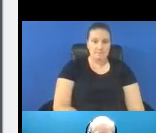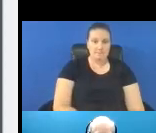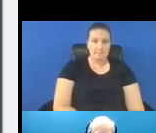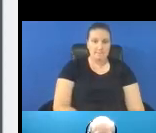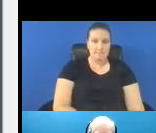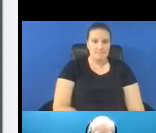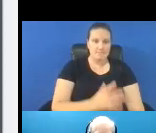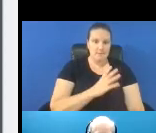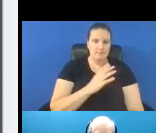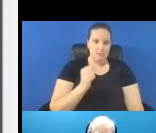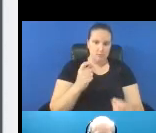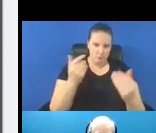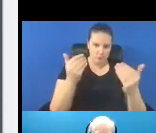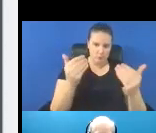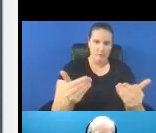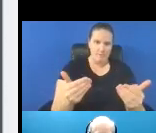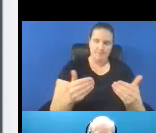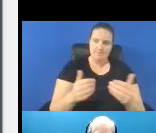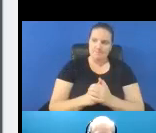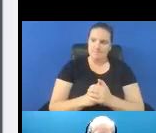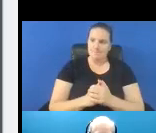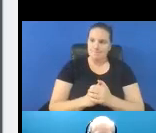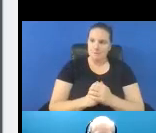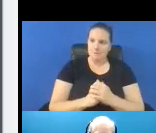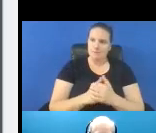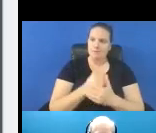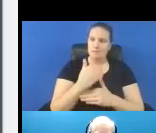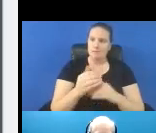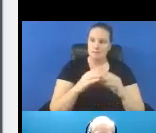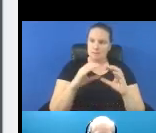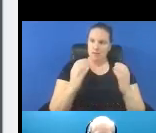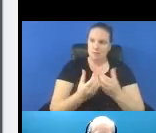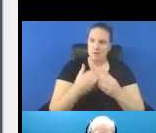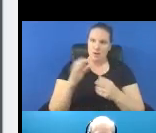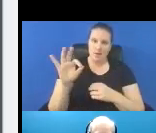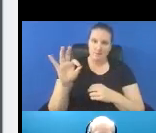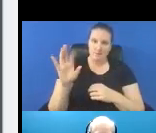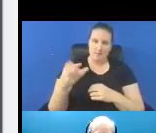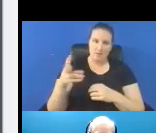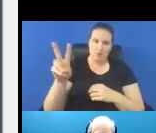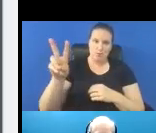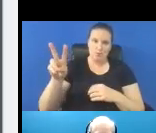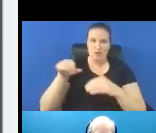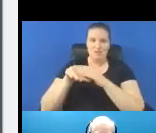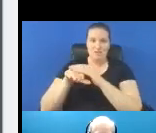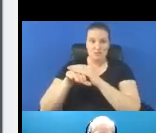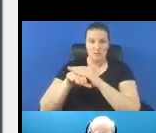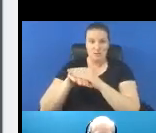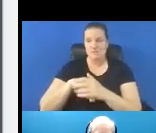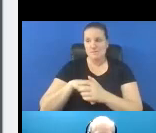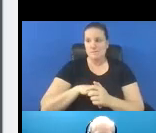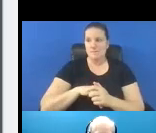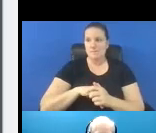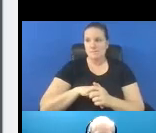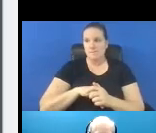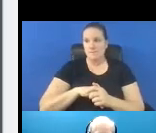Okay, we'll go ahead and move on to our next category, F-2, accessibility. The one